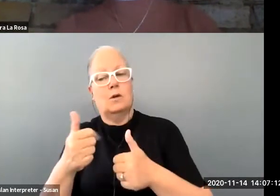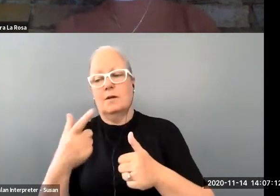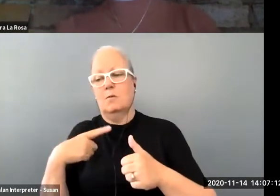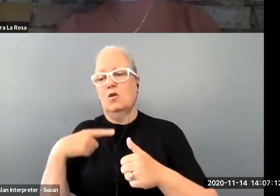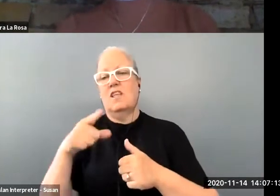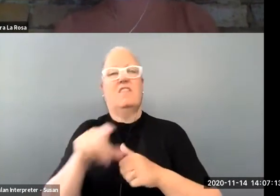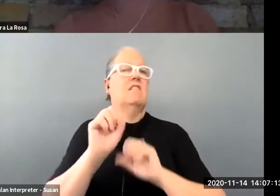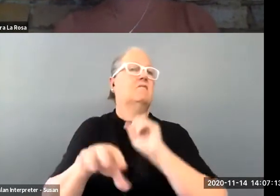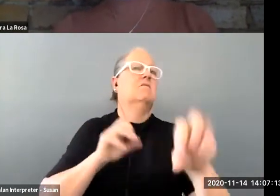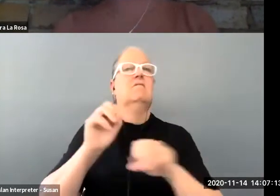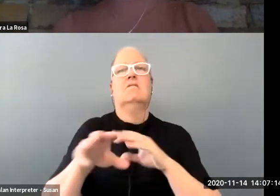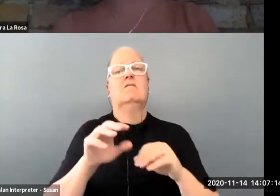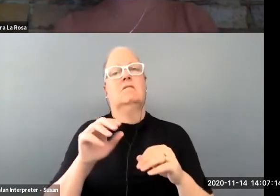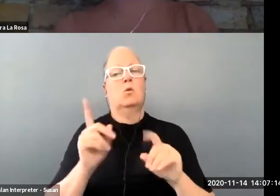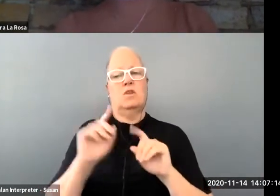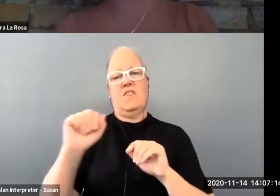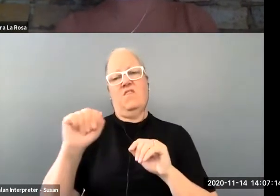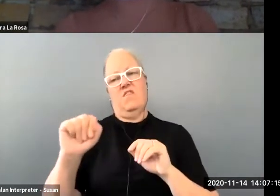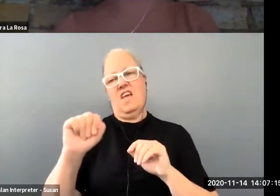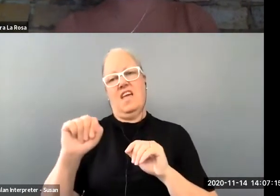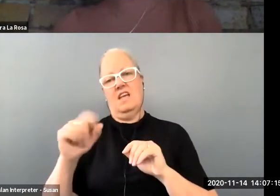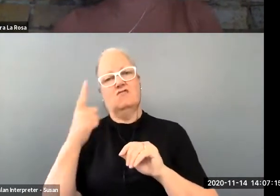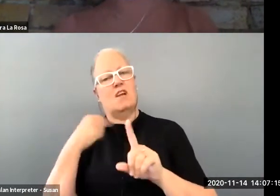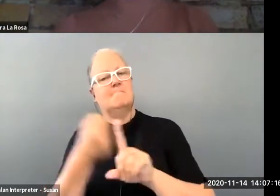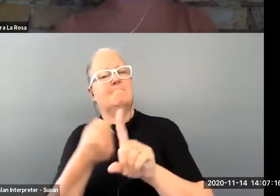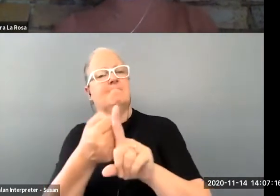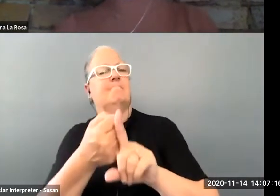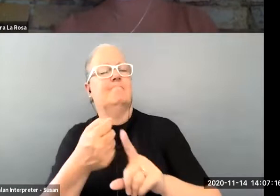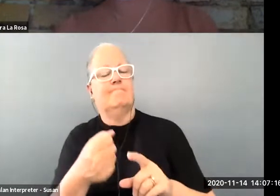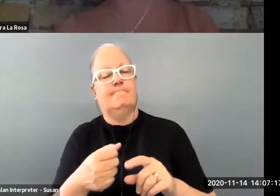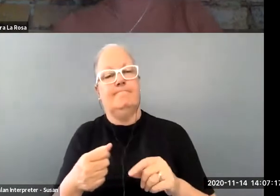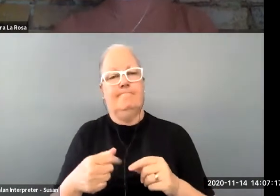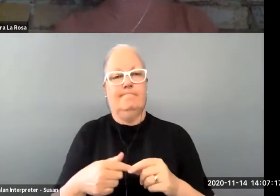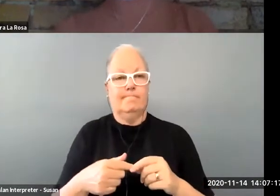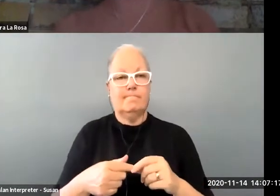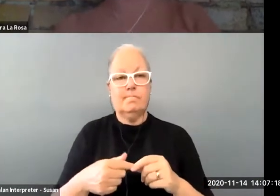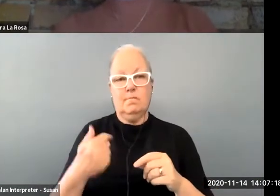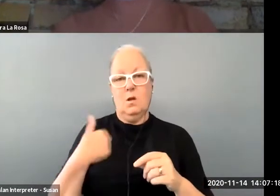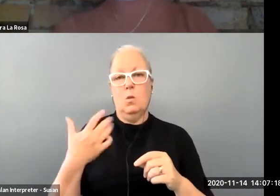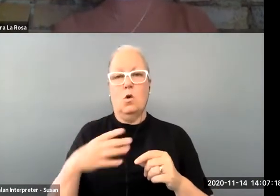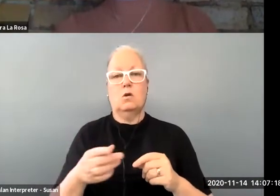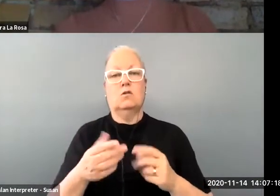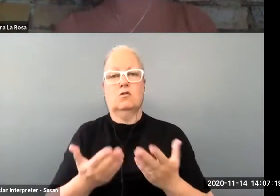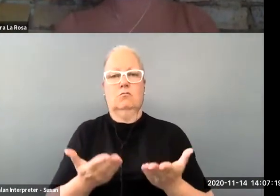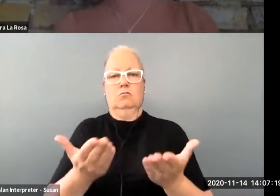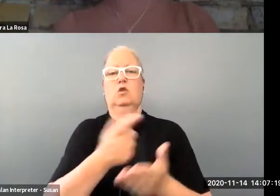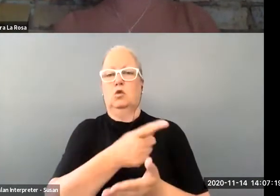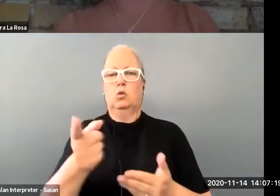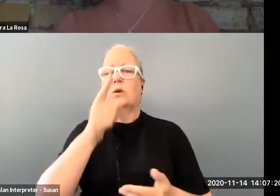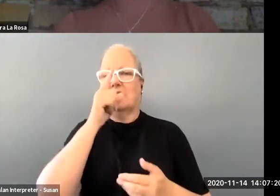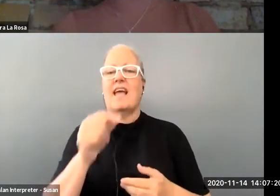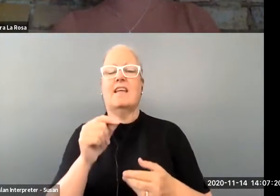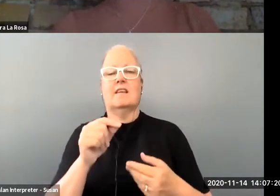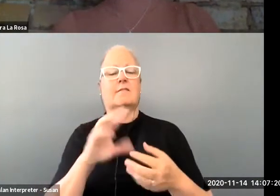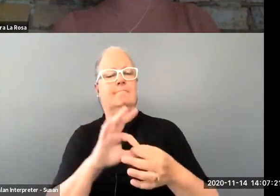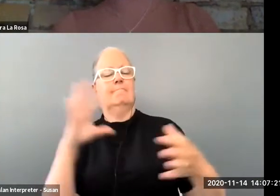their agenda. And I just want to give people permission to opt out. Like, there's,